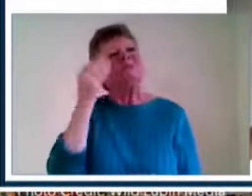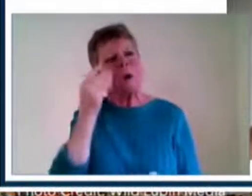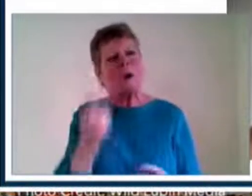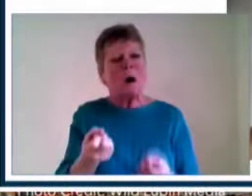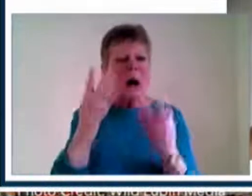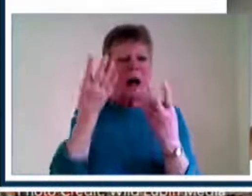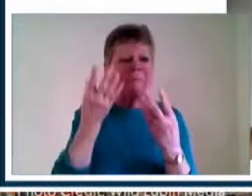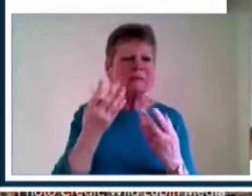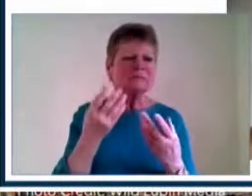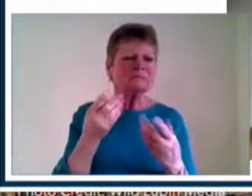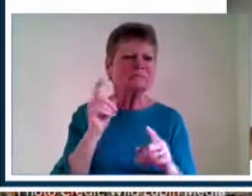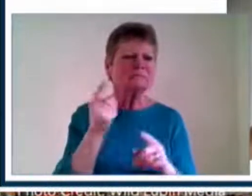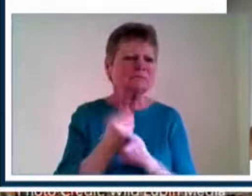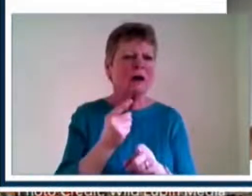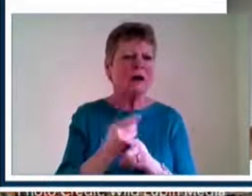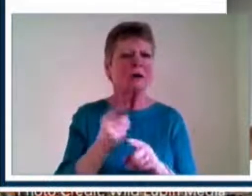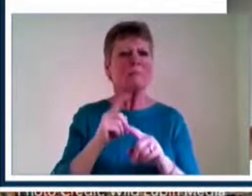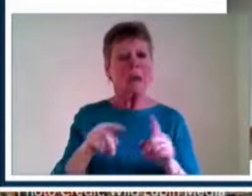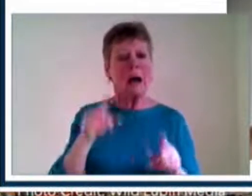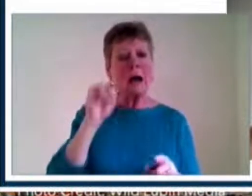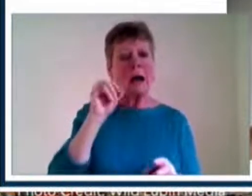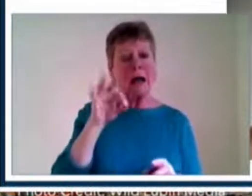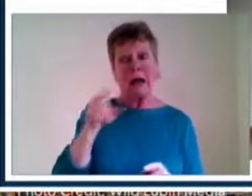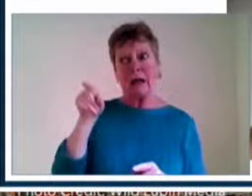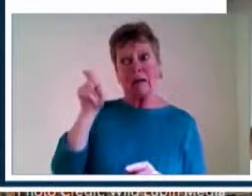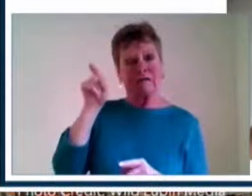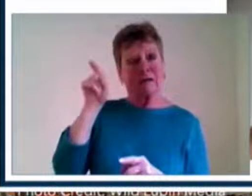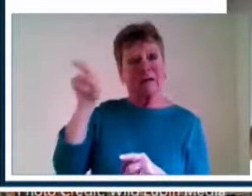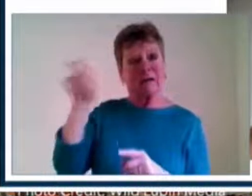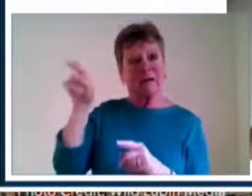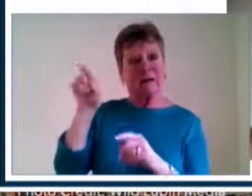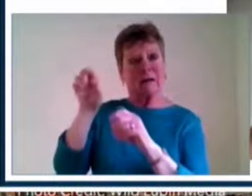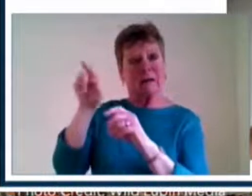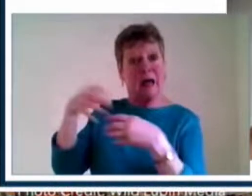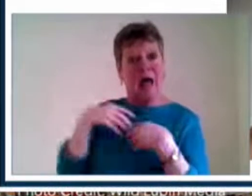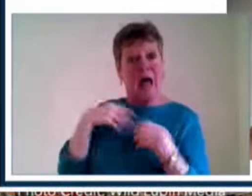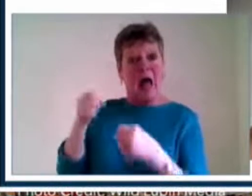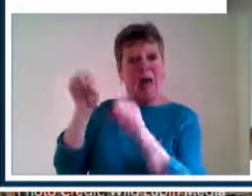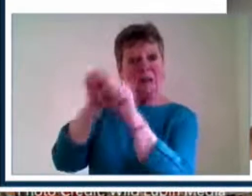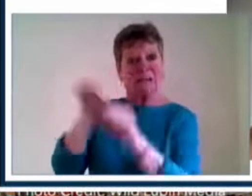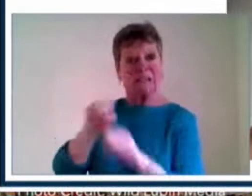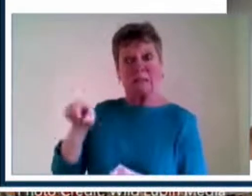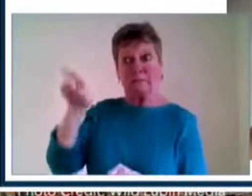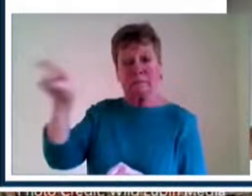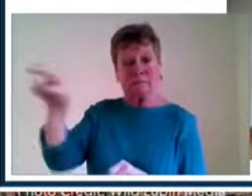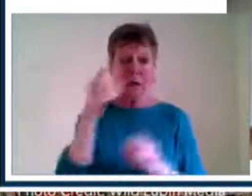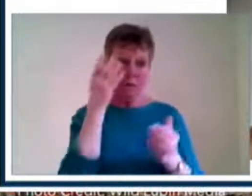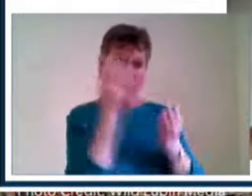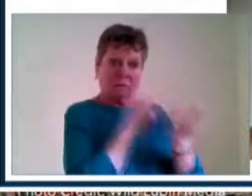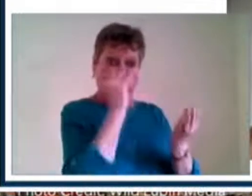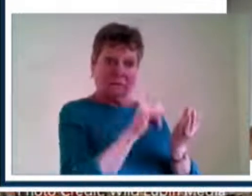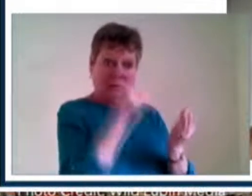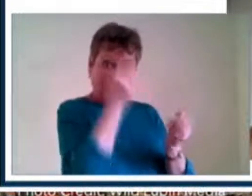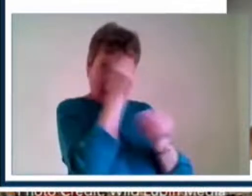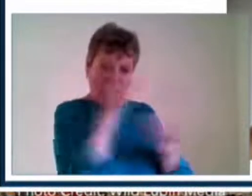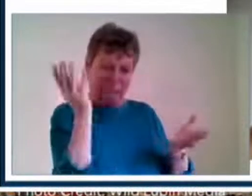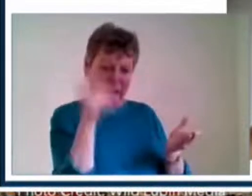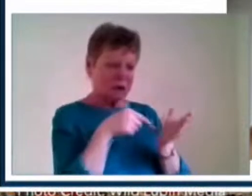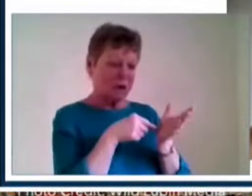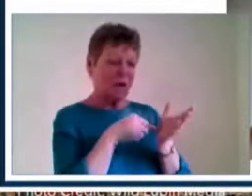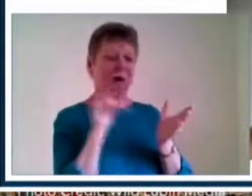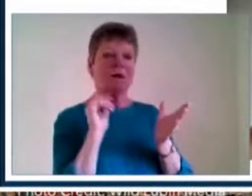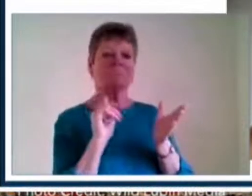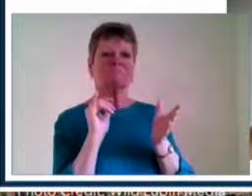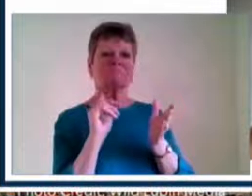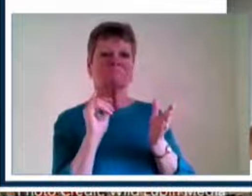positive, they need to report it because the health system uses that information they provide to understand if they